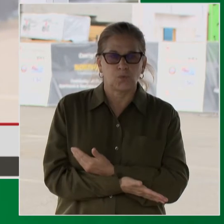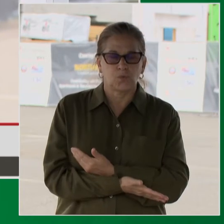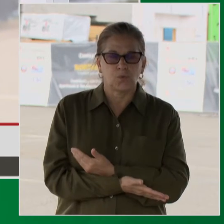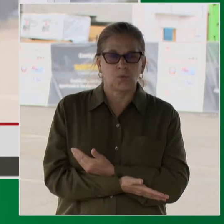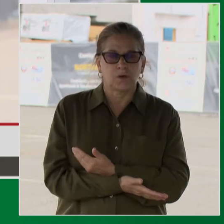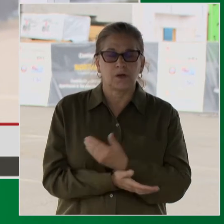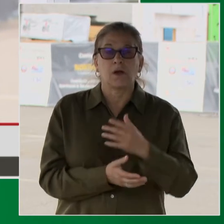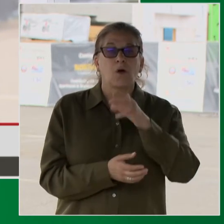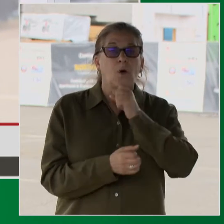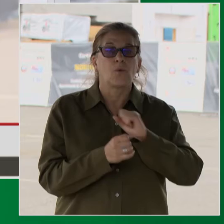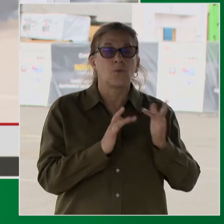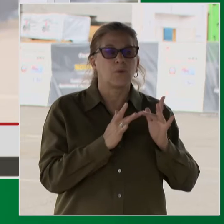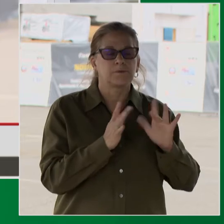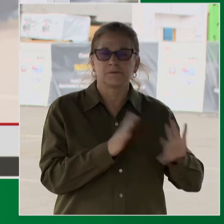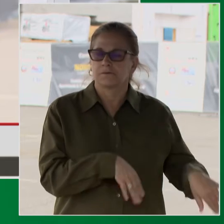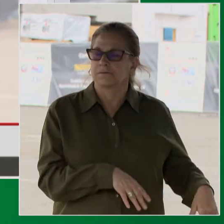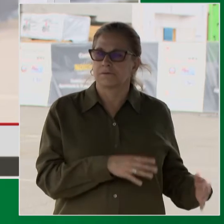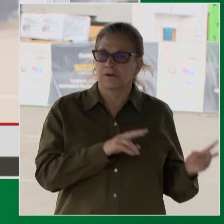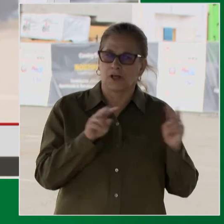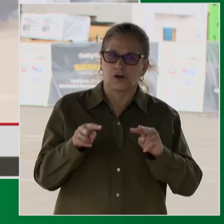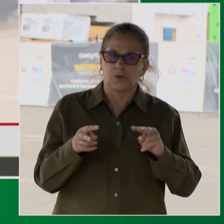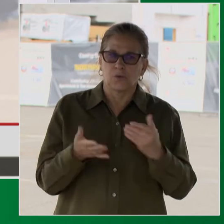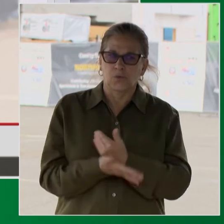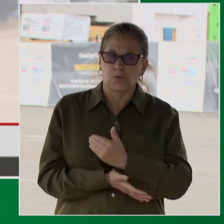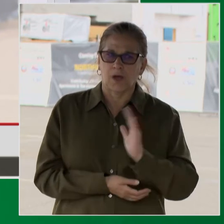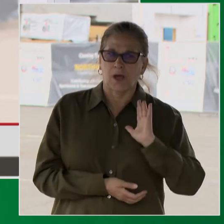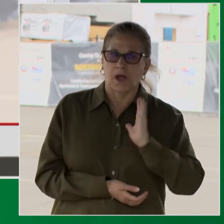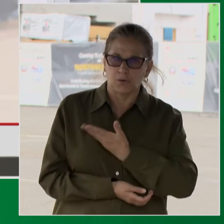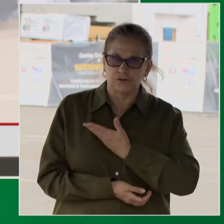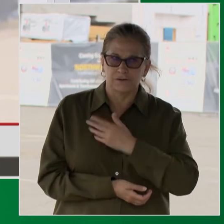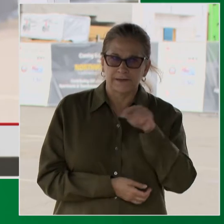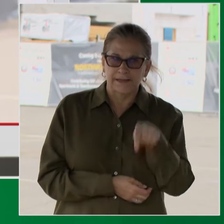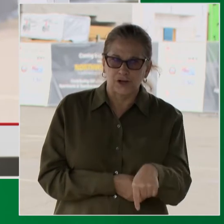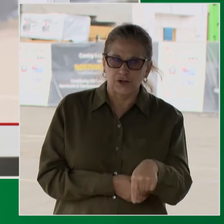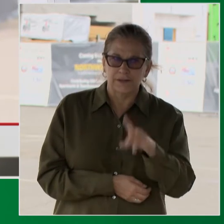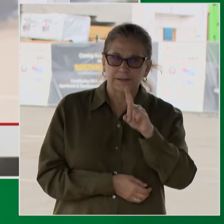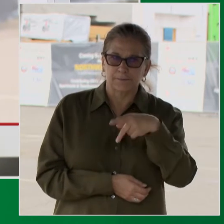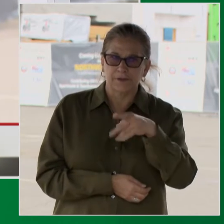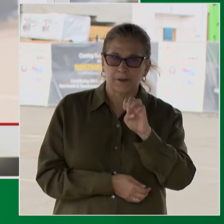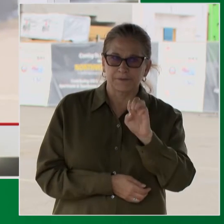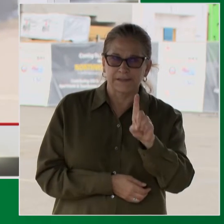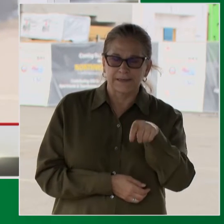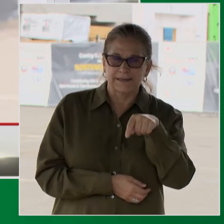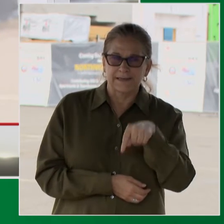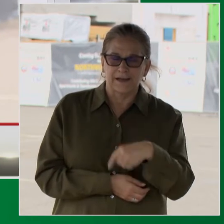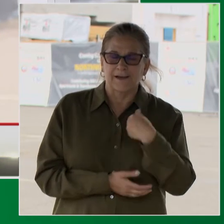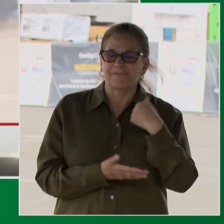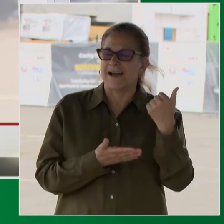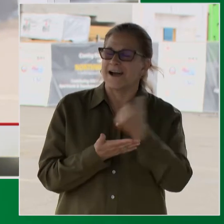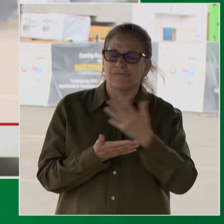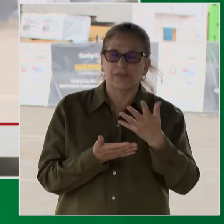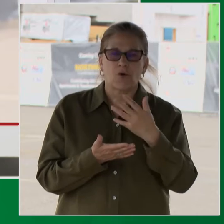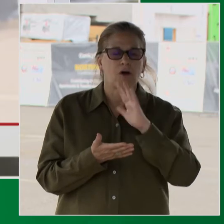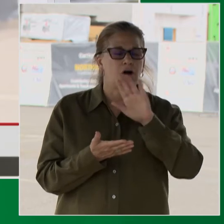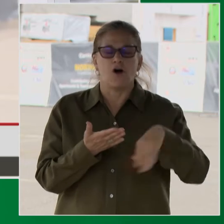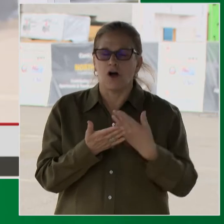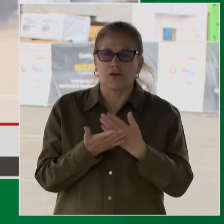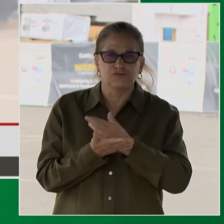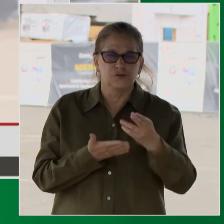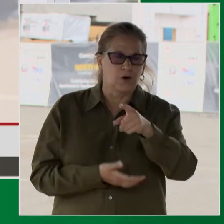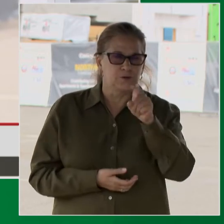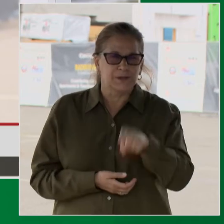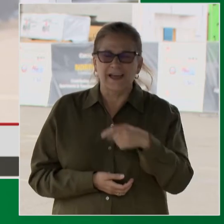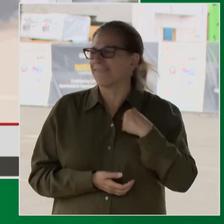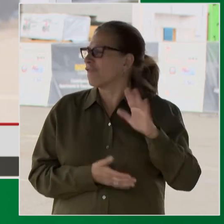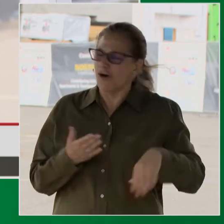might shop on by habit, but I would say that the Shop the District will have those resources where you can support local businesses, and those